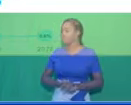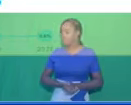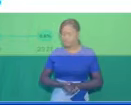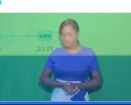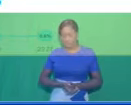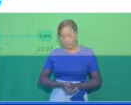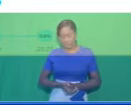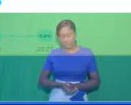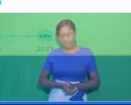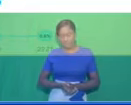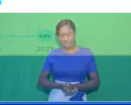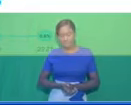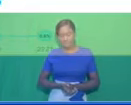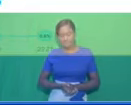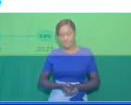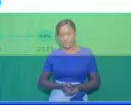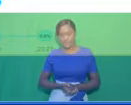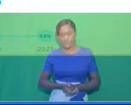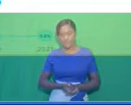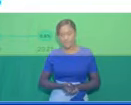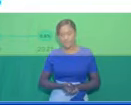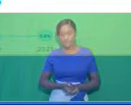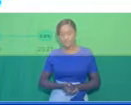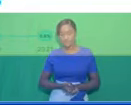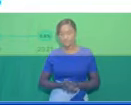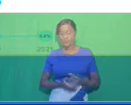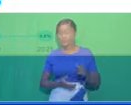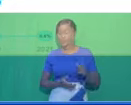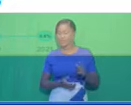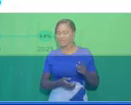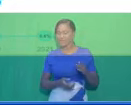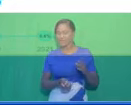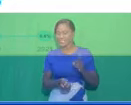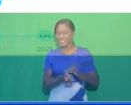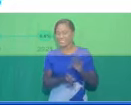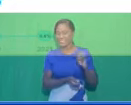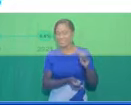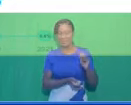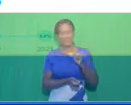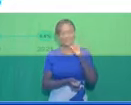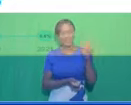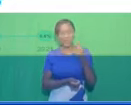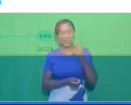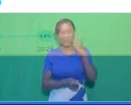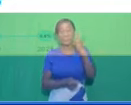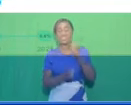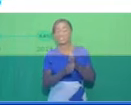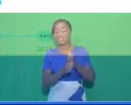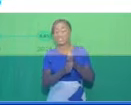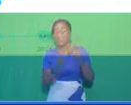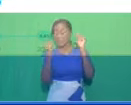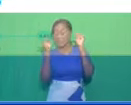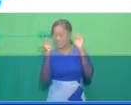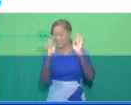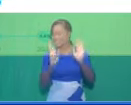I know Dr. Smith-Rally is my friend. However, we don't always trust the ministry. So we, don't tell him I said that.